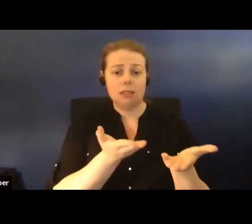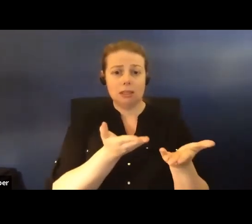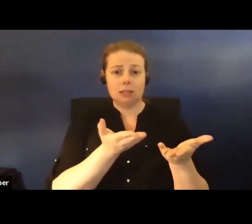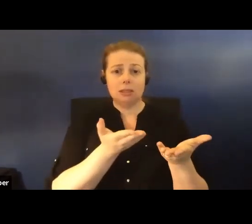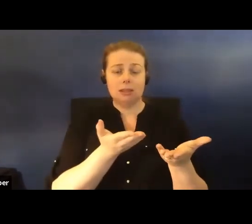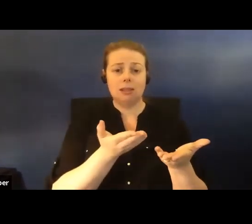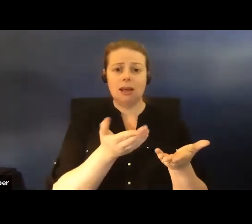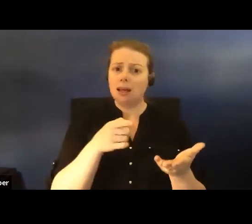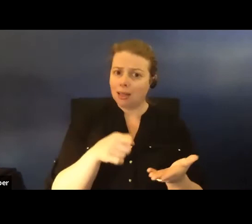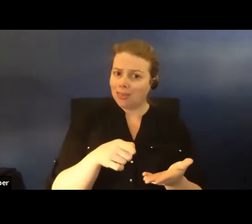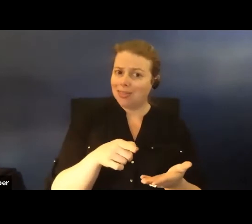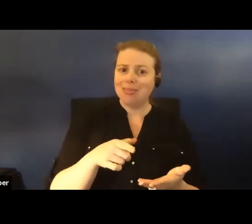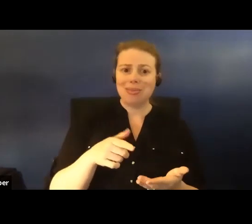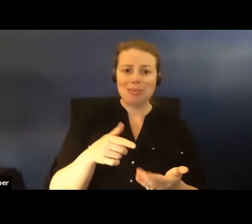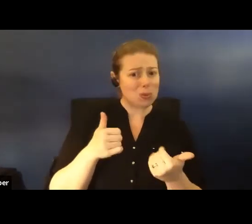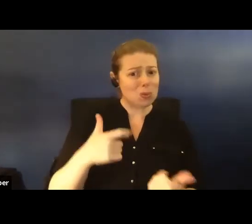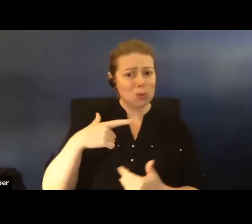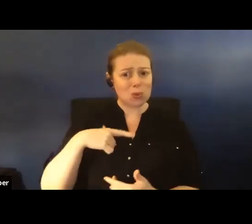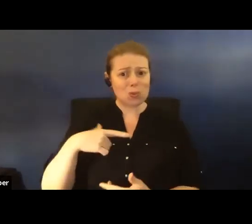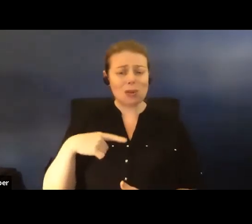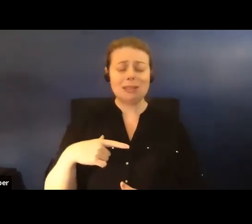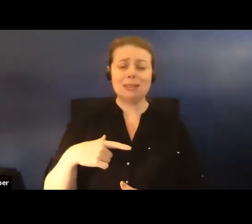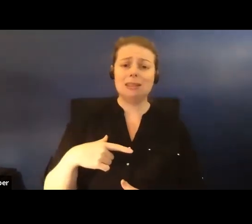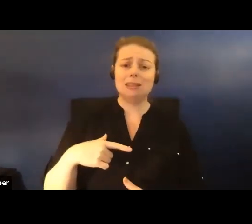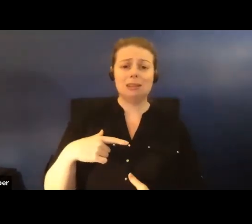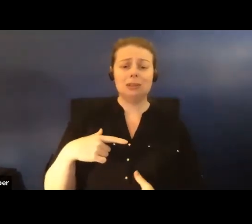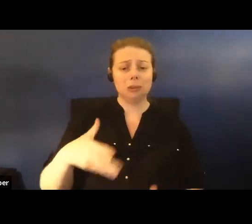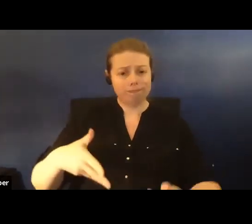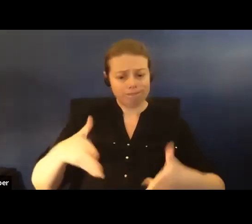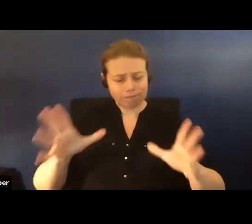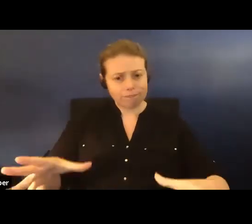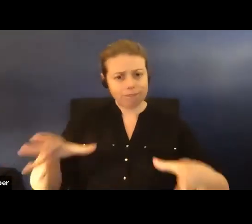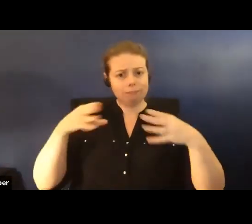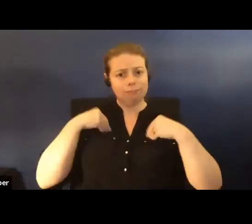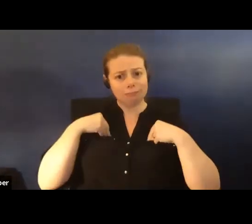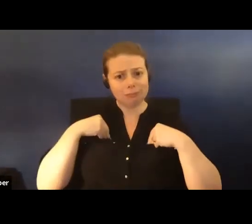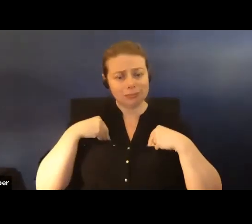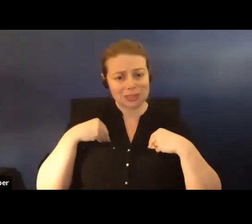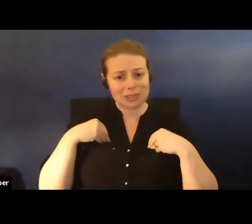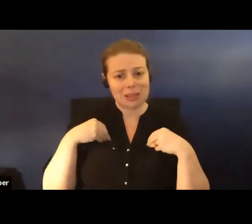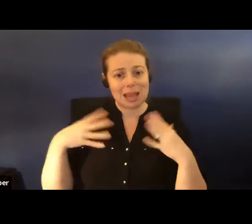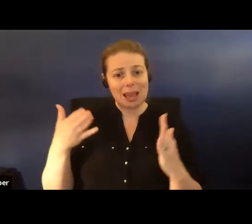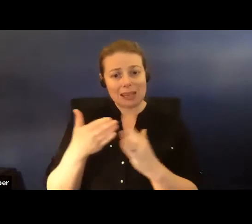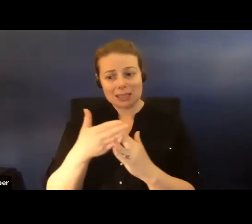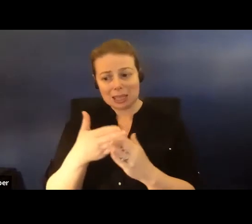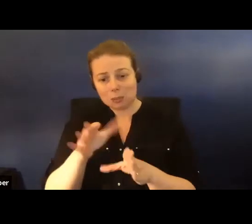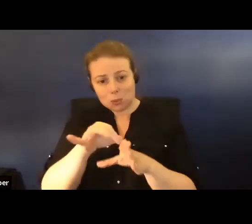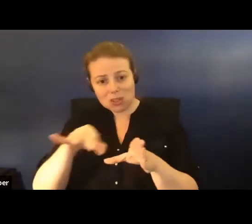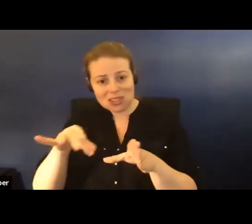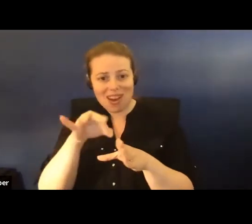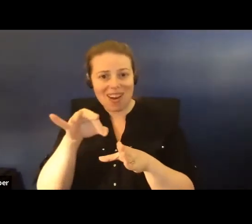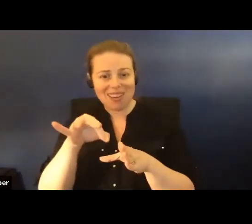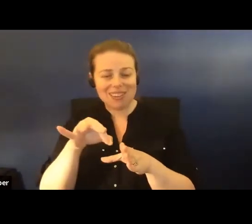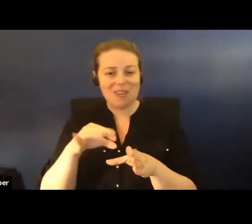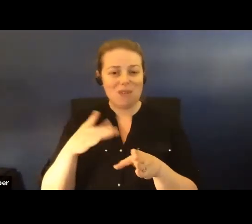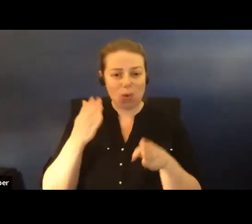reason enough to, I guess, embrace universal design or human rights by design. But if people want further